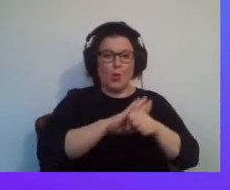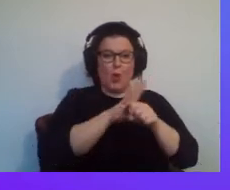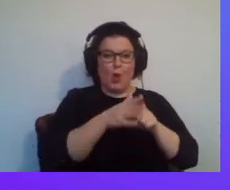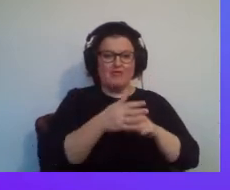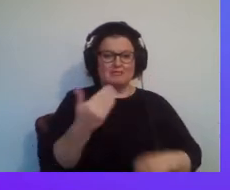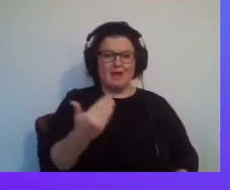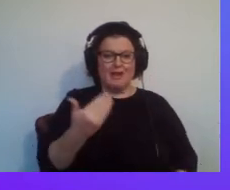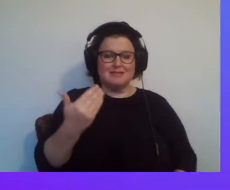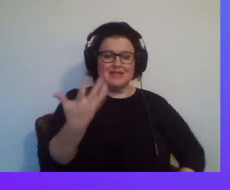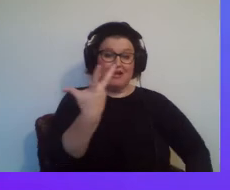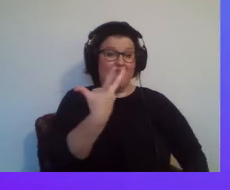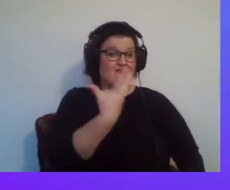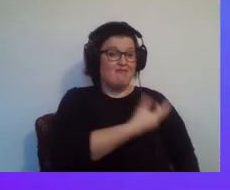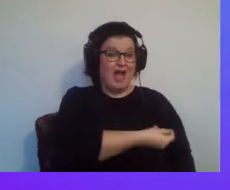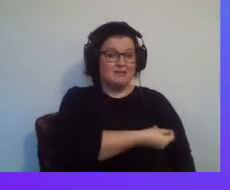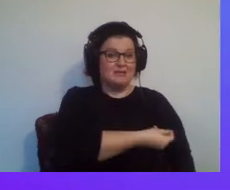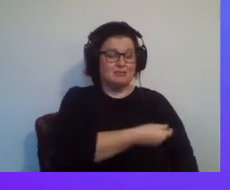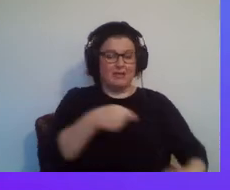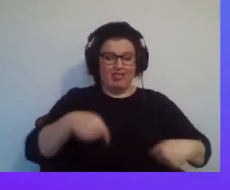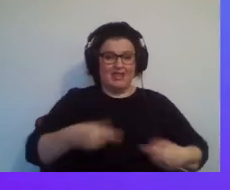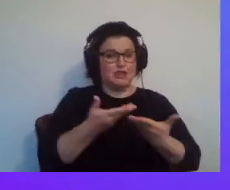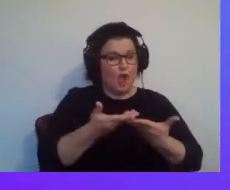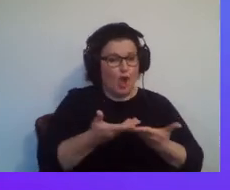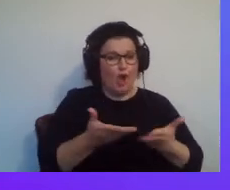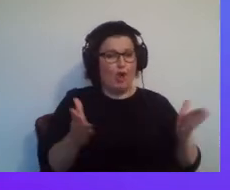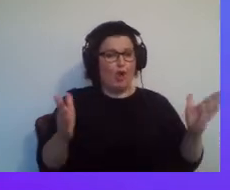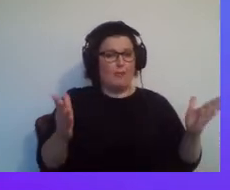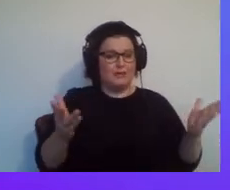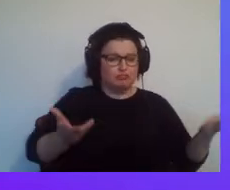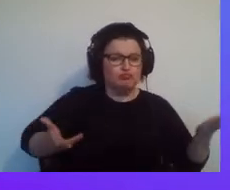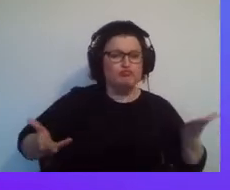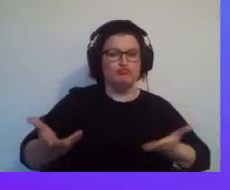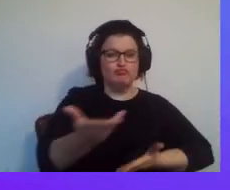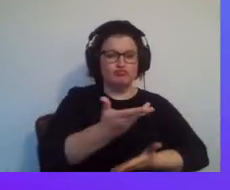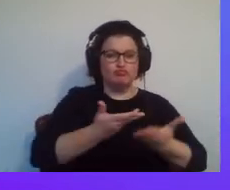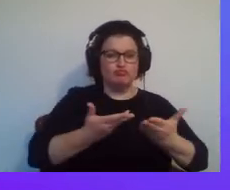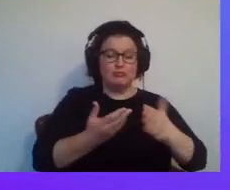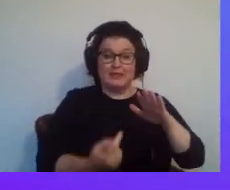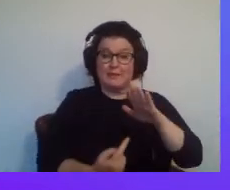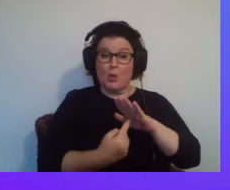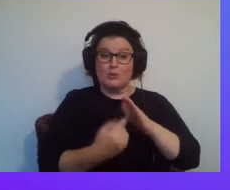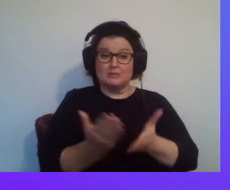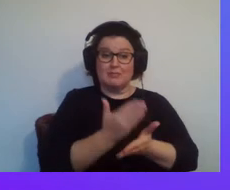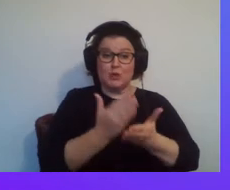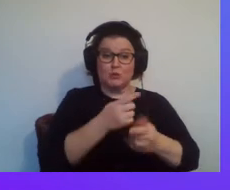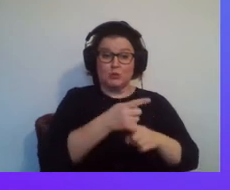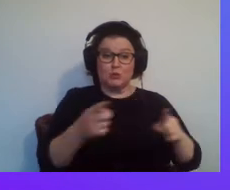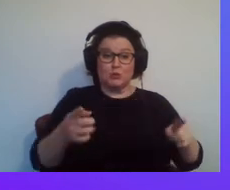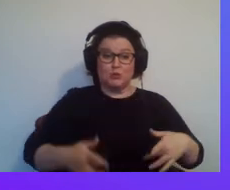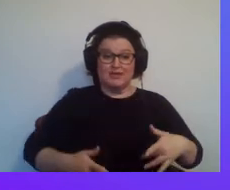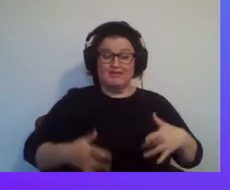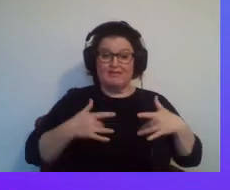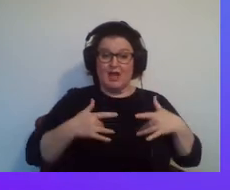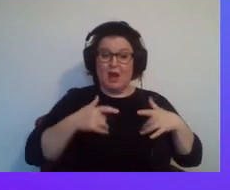discussion, which is so important because of the importance of reassuring our residents about the vaccine and